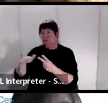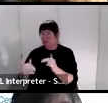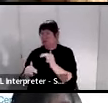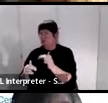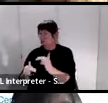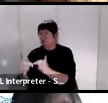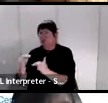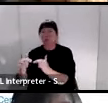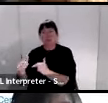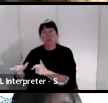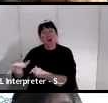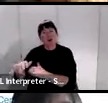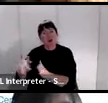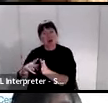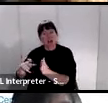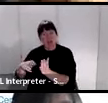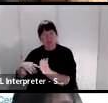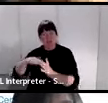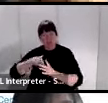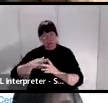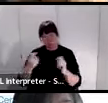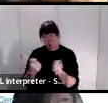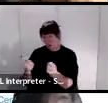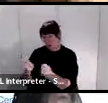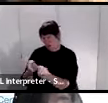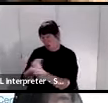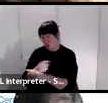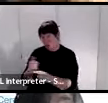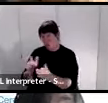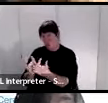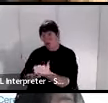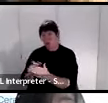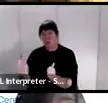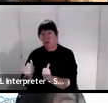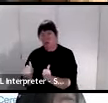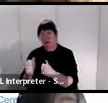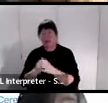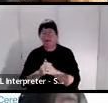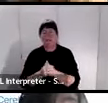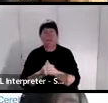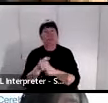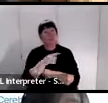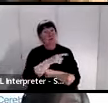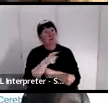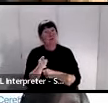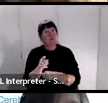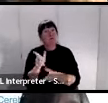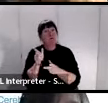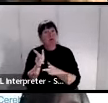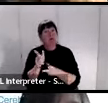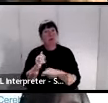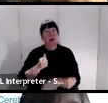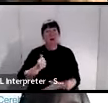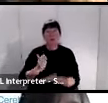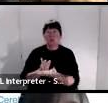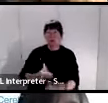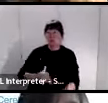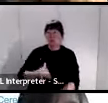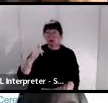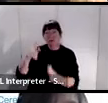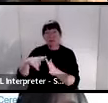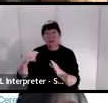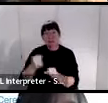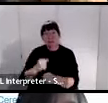this committee's been hearing real life examples of those needing better access. Accessibility is one of the most